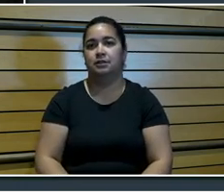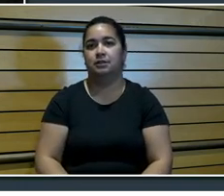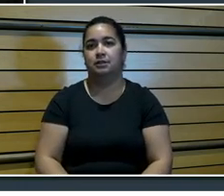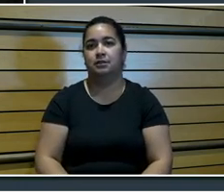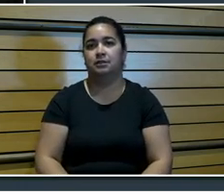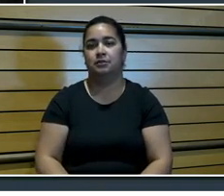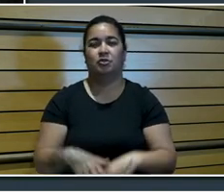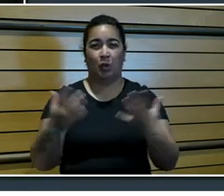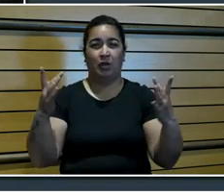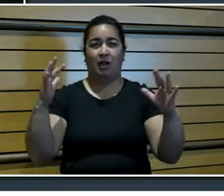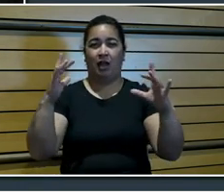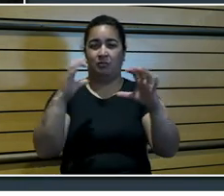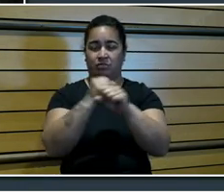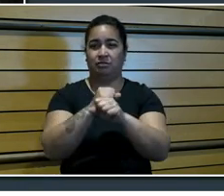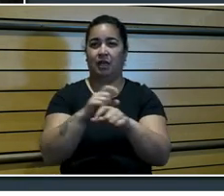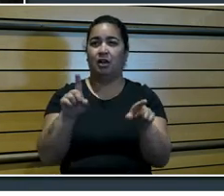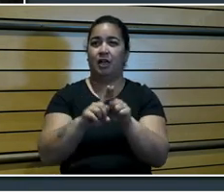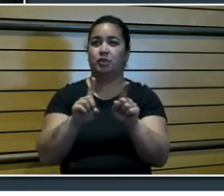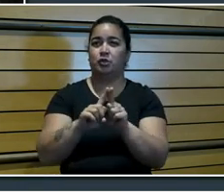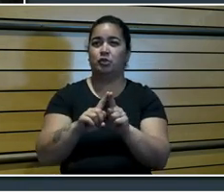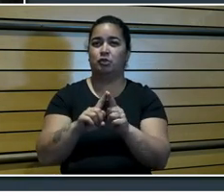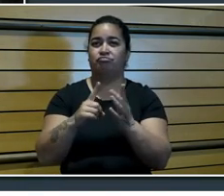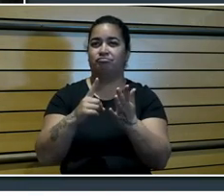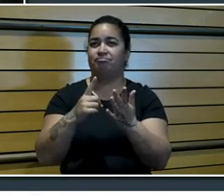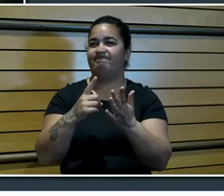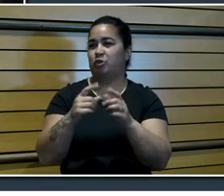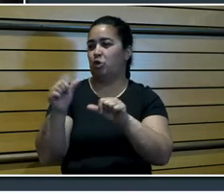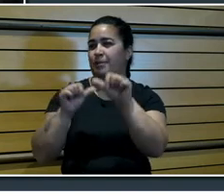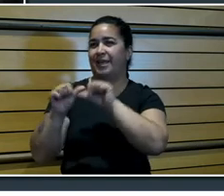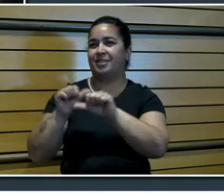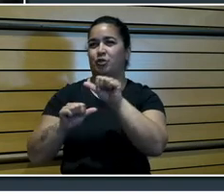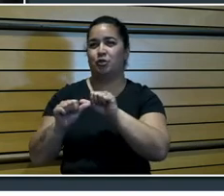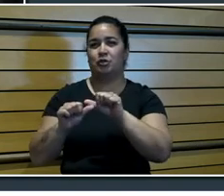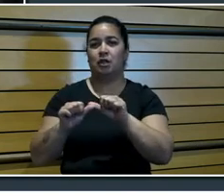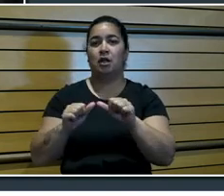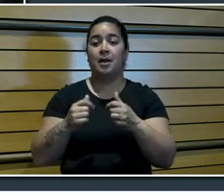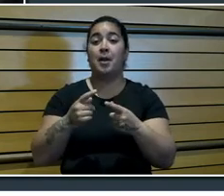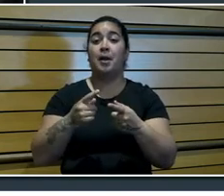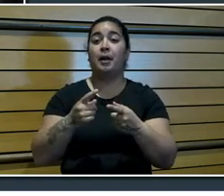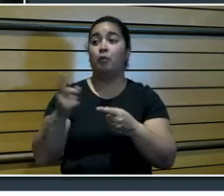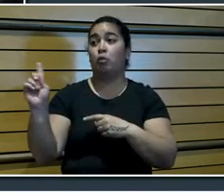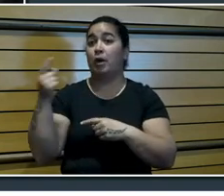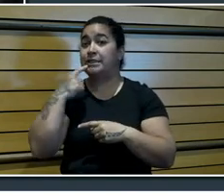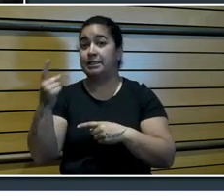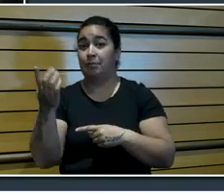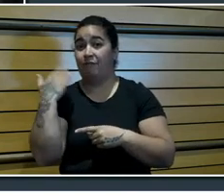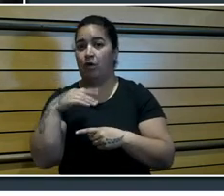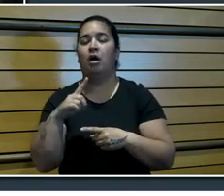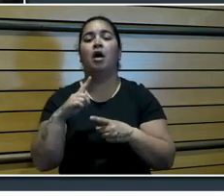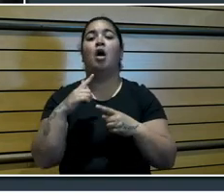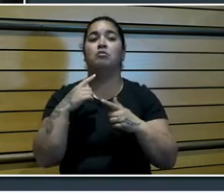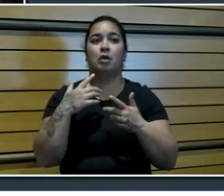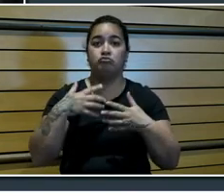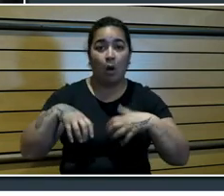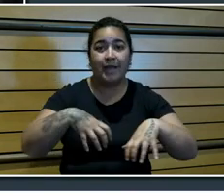To summarise, I'd like to reference what Case said about a proactive rather than reactive approach. We think that